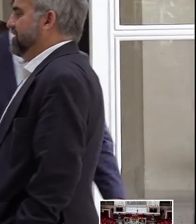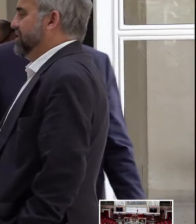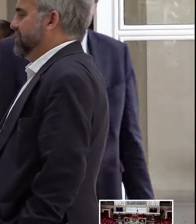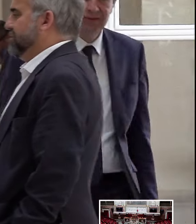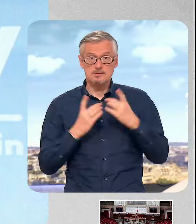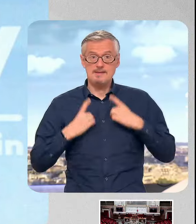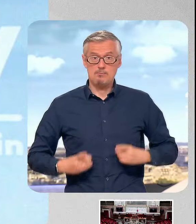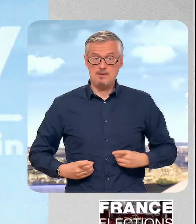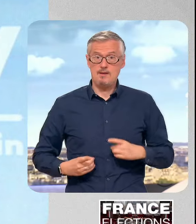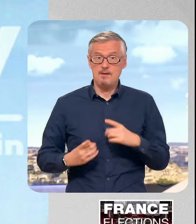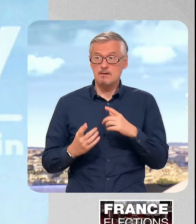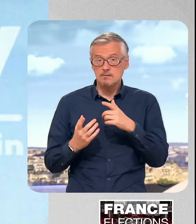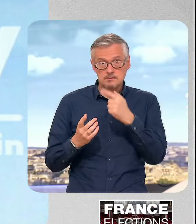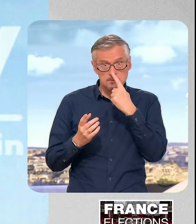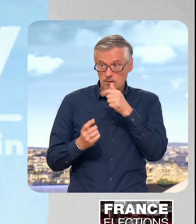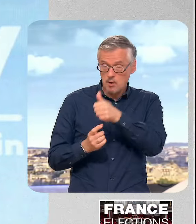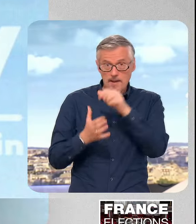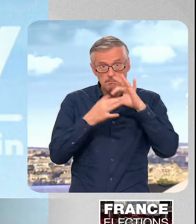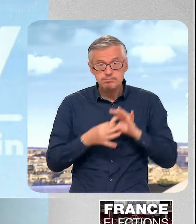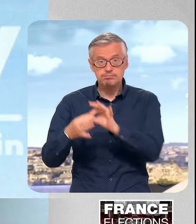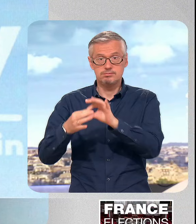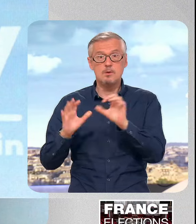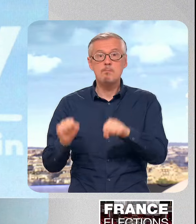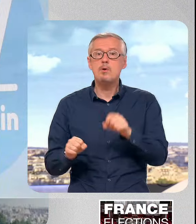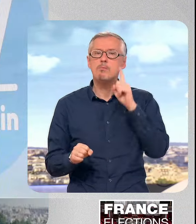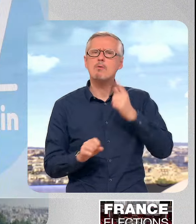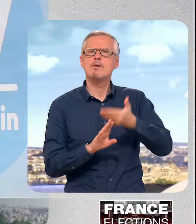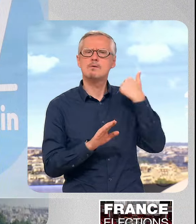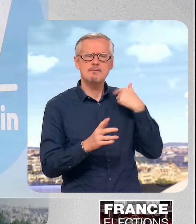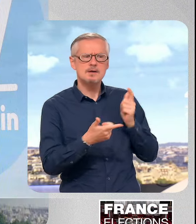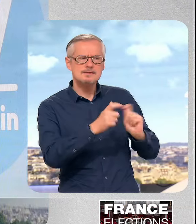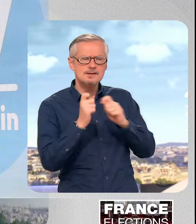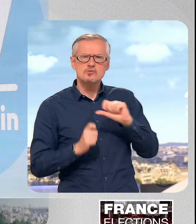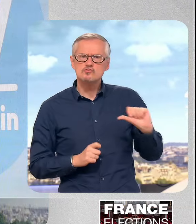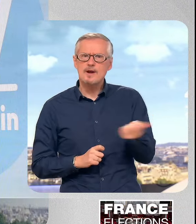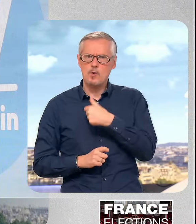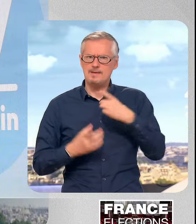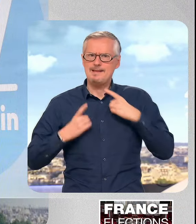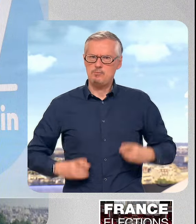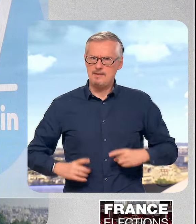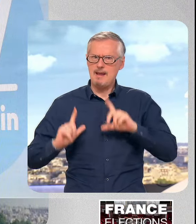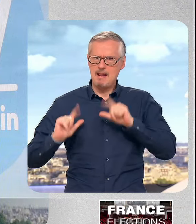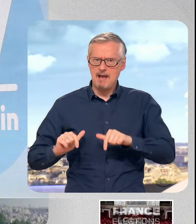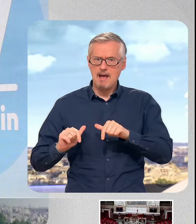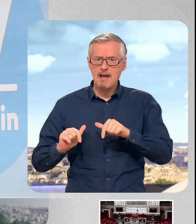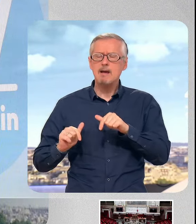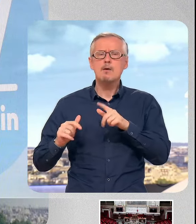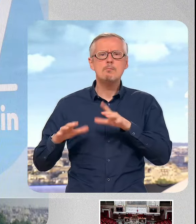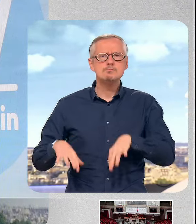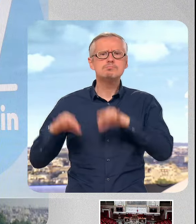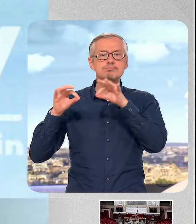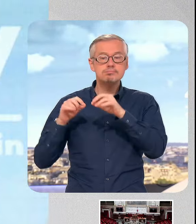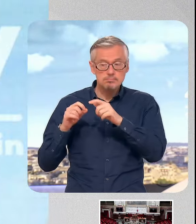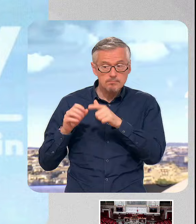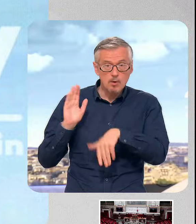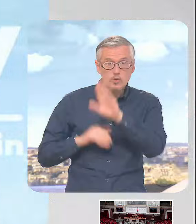democracy. The parties of the alliance have decided the Popular Front would back outgoing MPs, with some